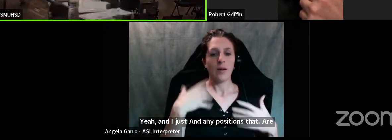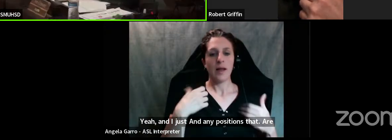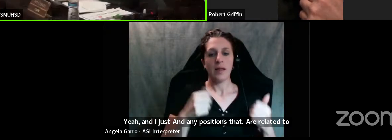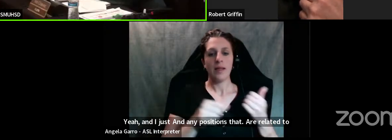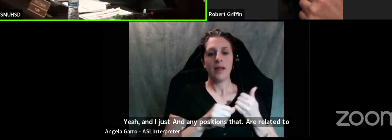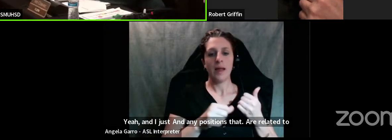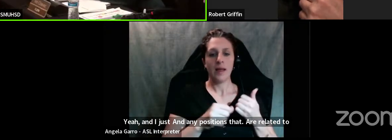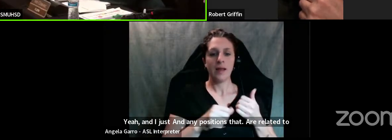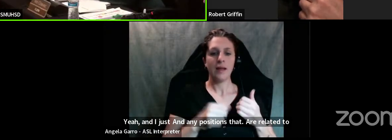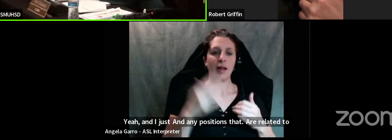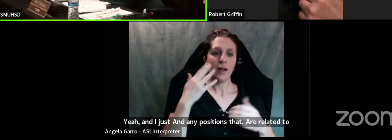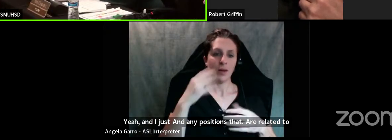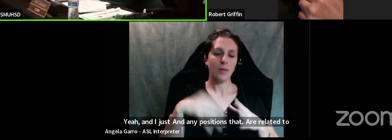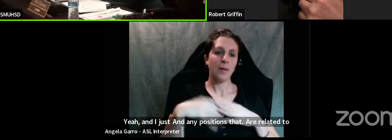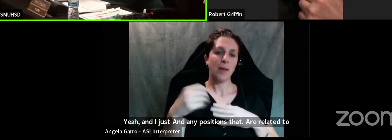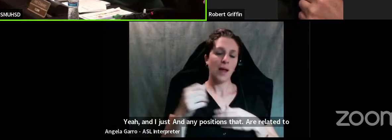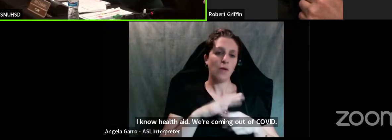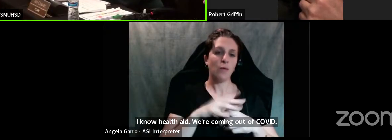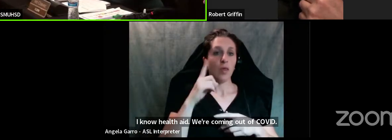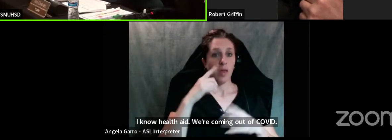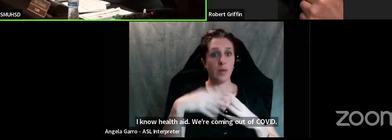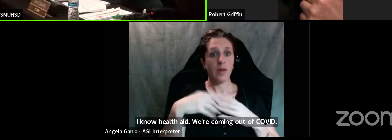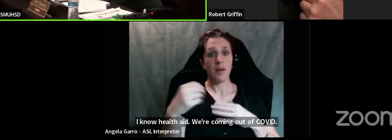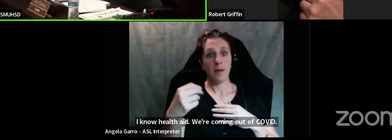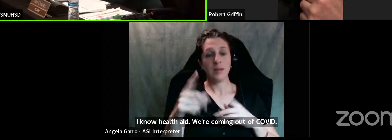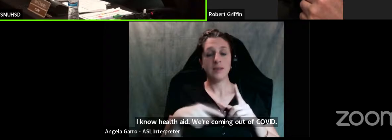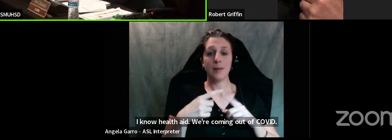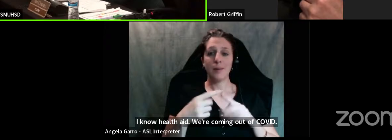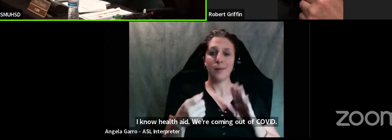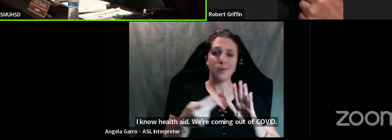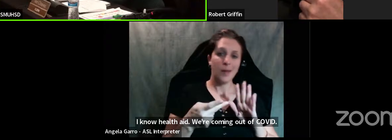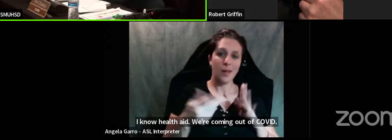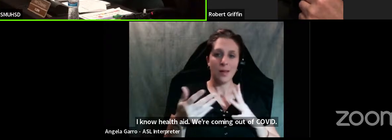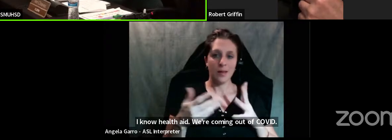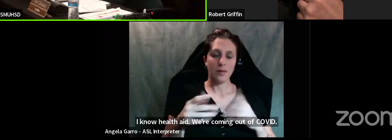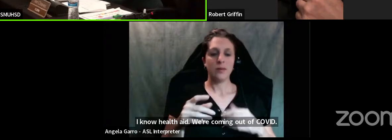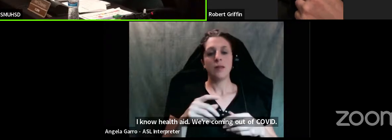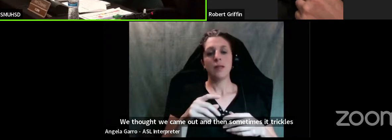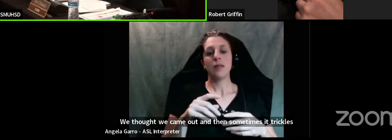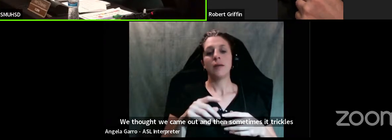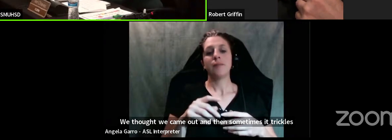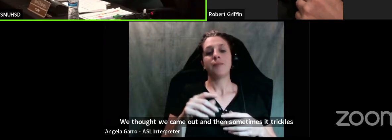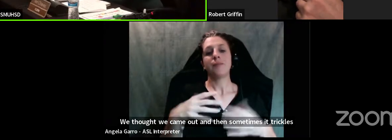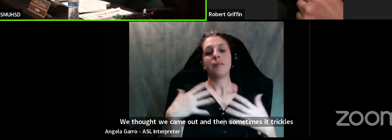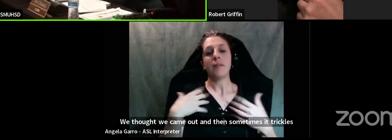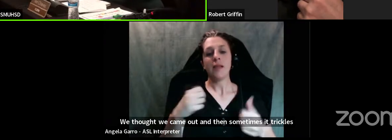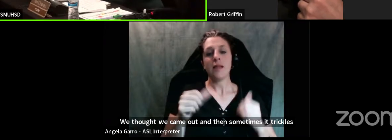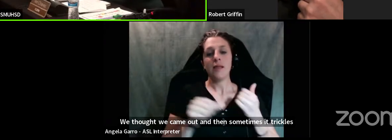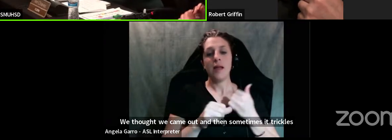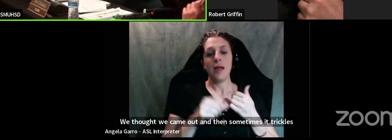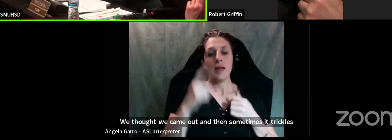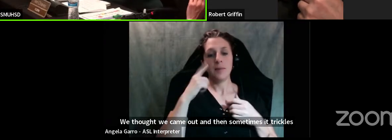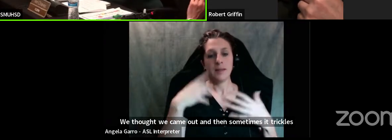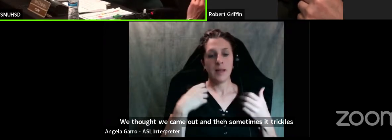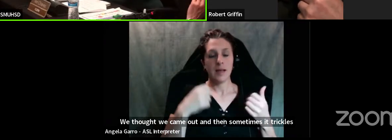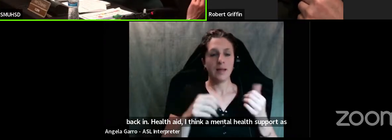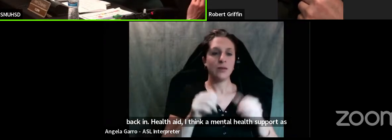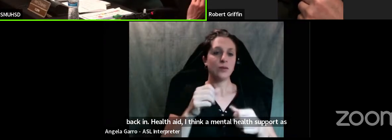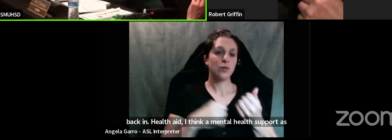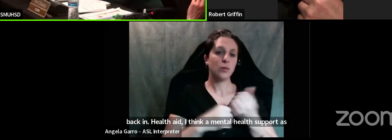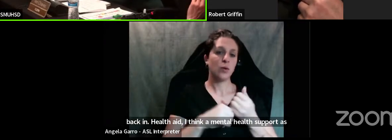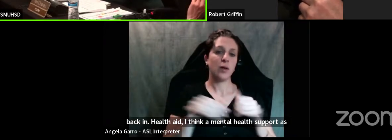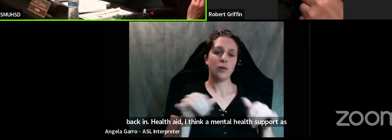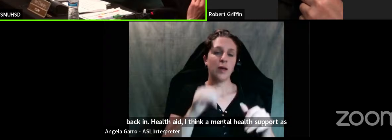we're coming out of COVID, or we thought we came out, and then sometimes it trickles back in. Mhm. Health aid, I think a mental health support as well, which is not the